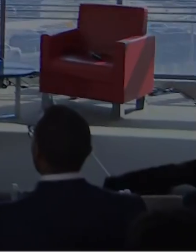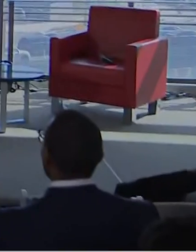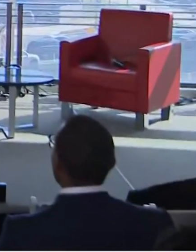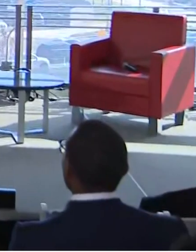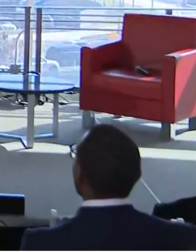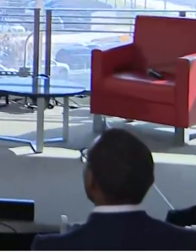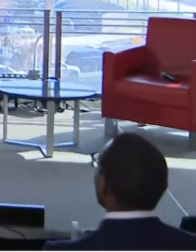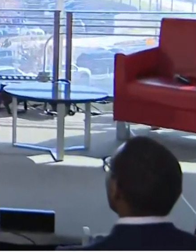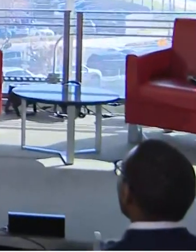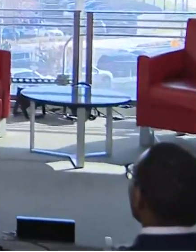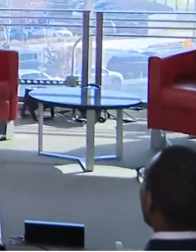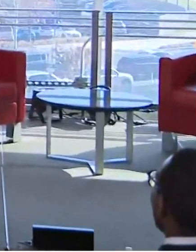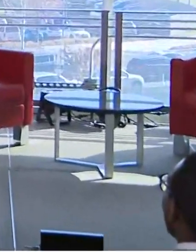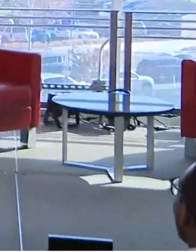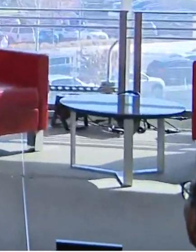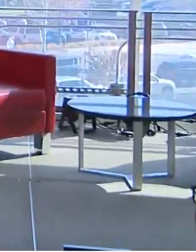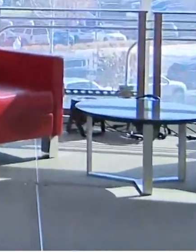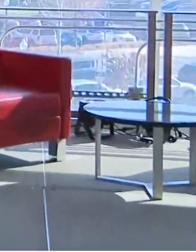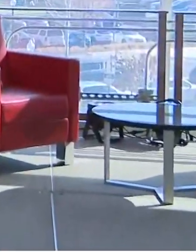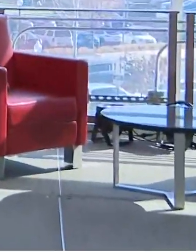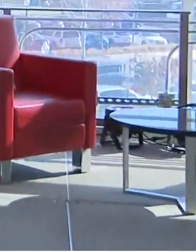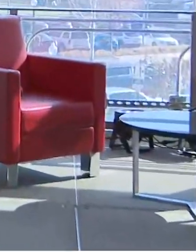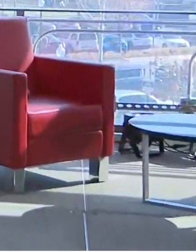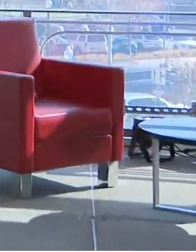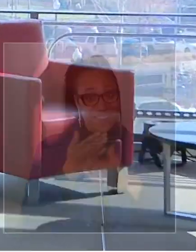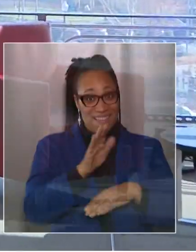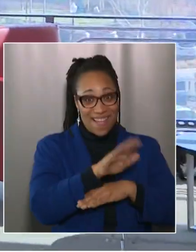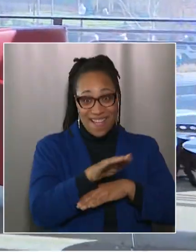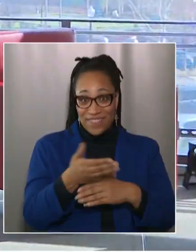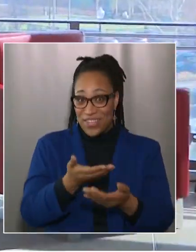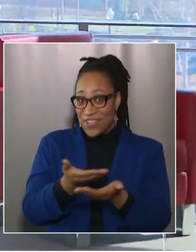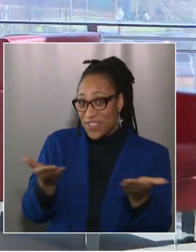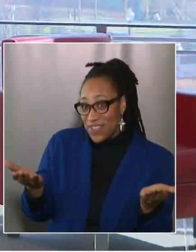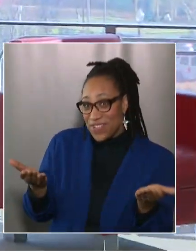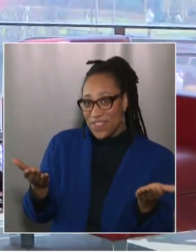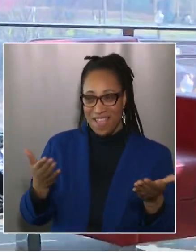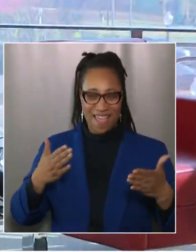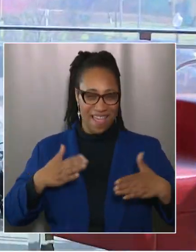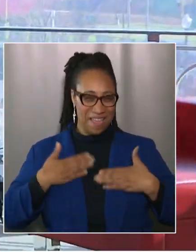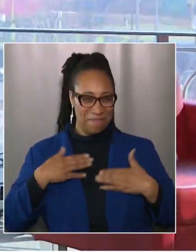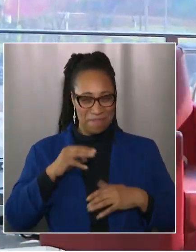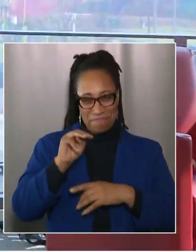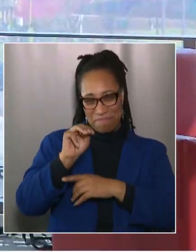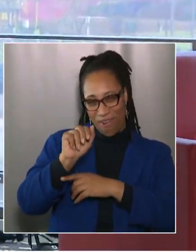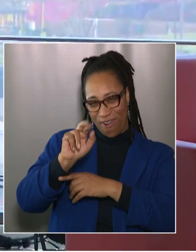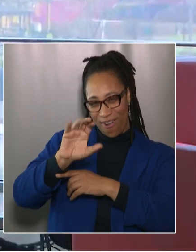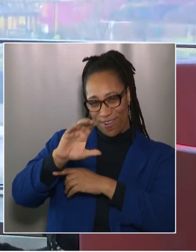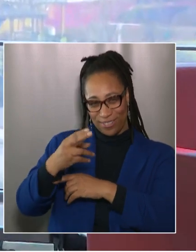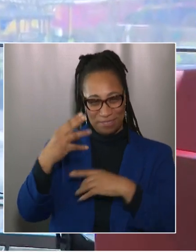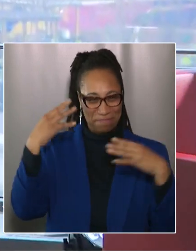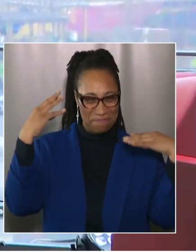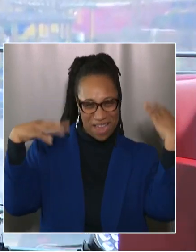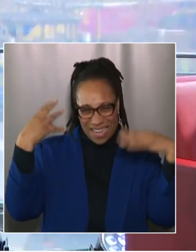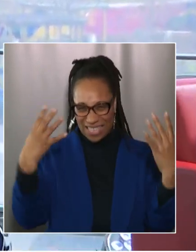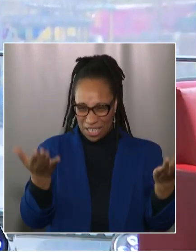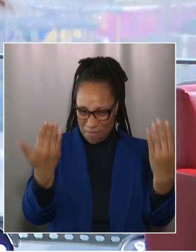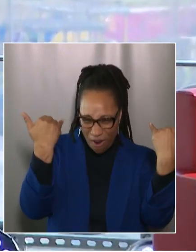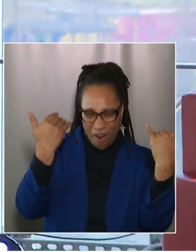Good afternoon, everyone. Happy March Madness. Come on.